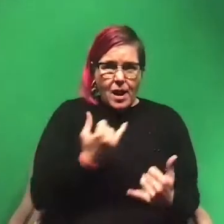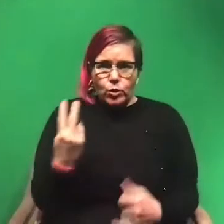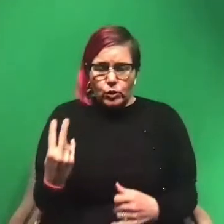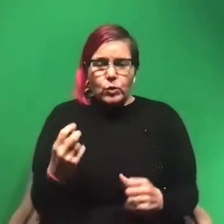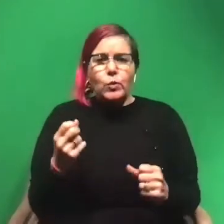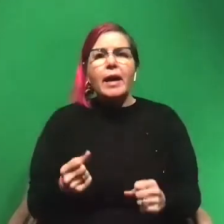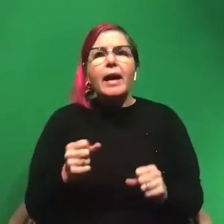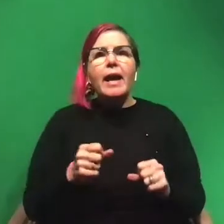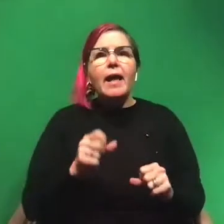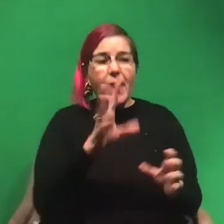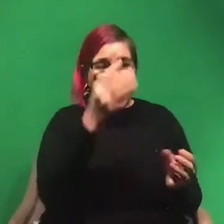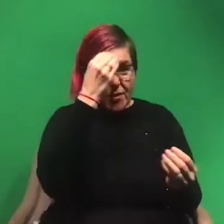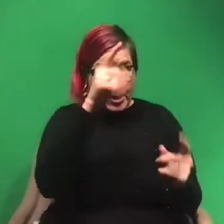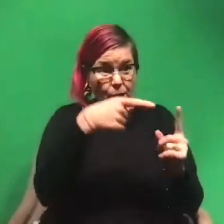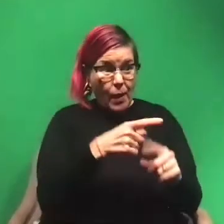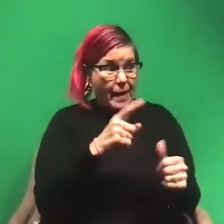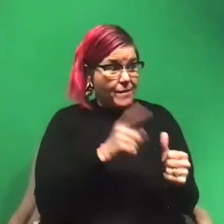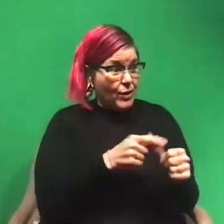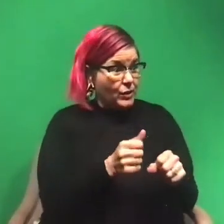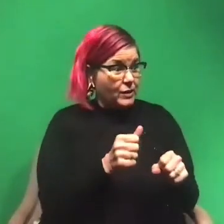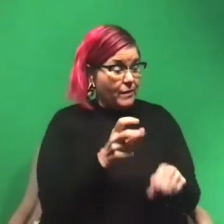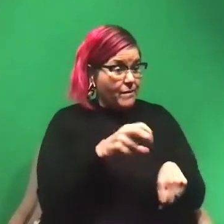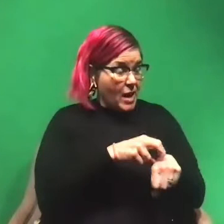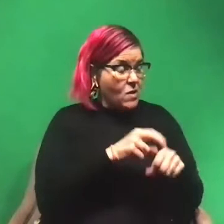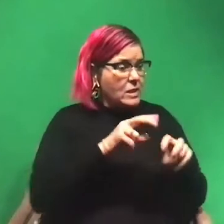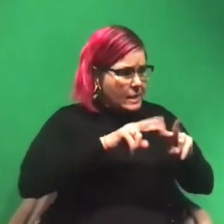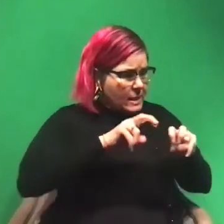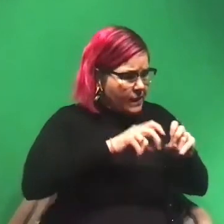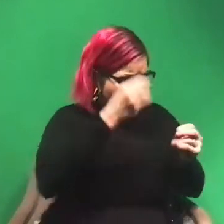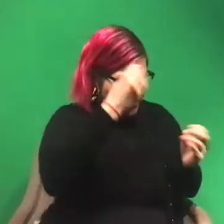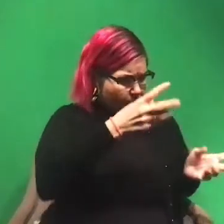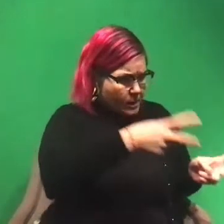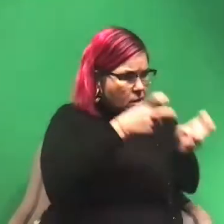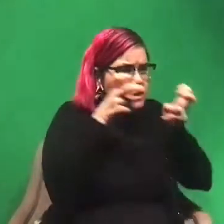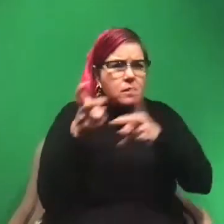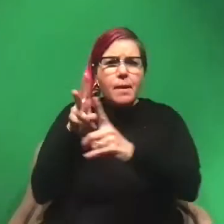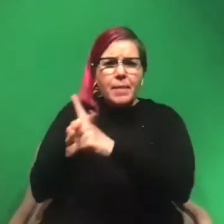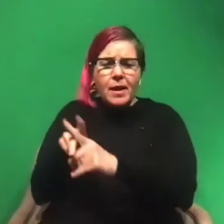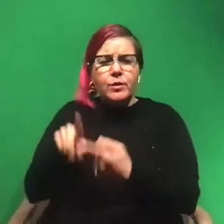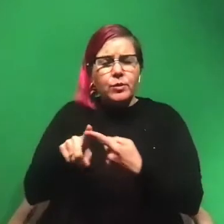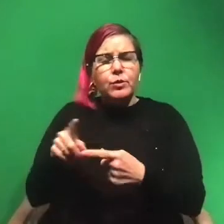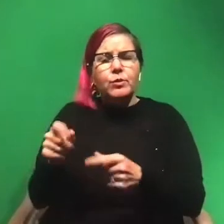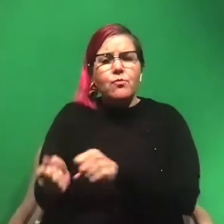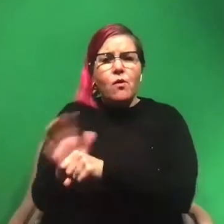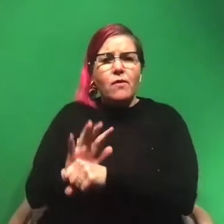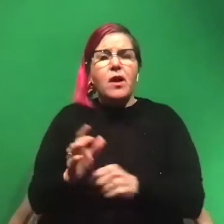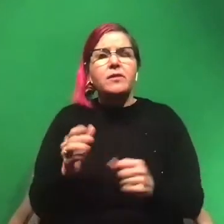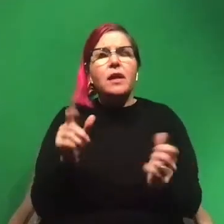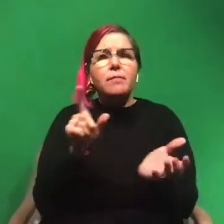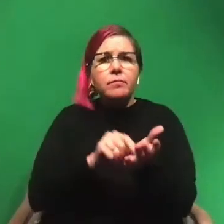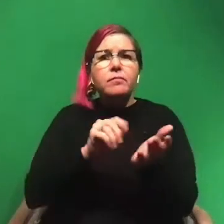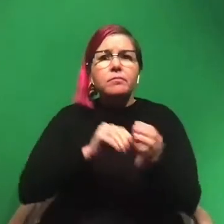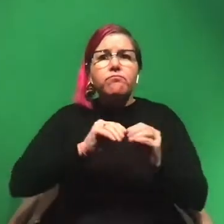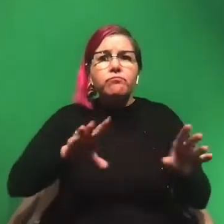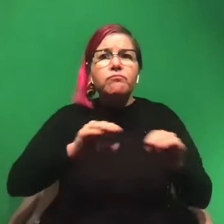extrapolate from the first time. And that is why you get a lot of publications are just coming out every day. You just refresh